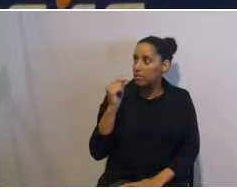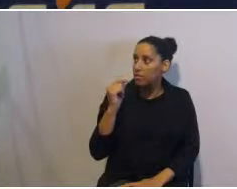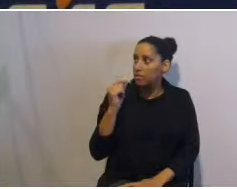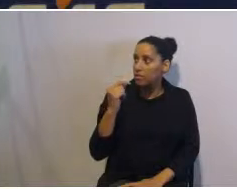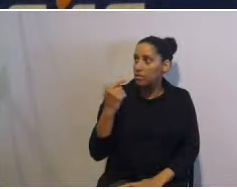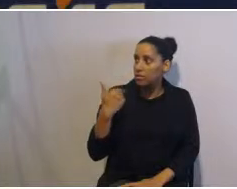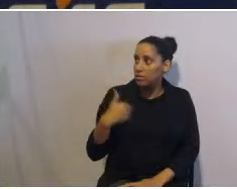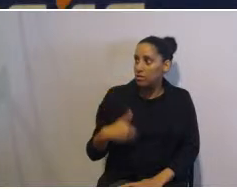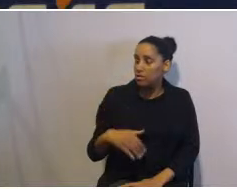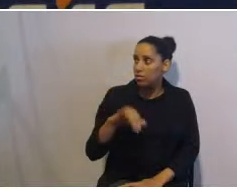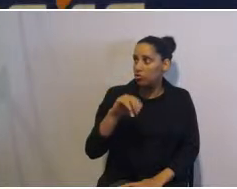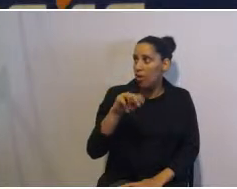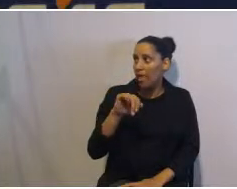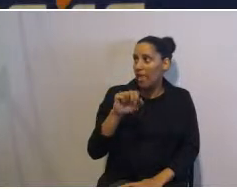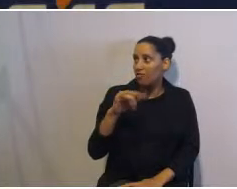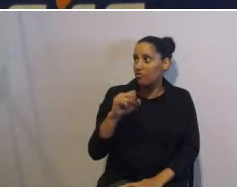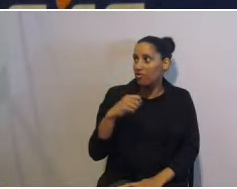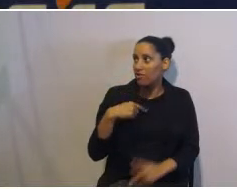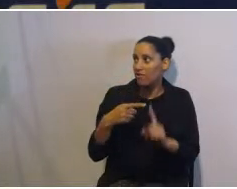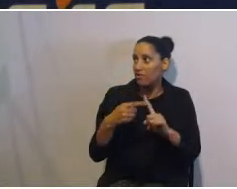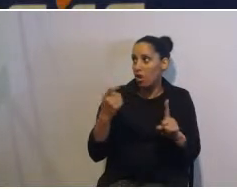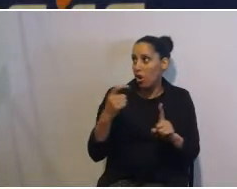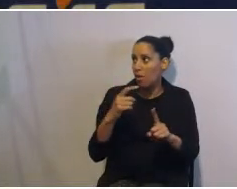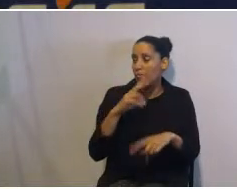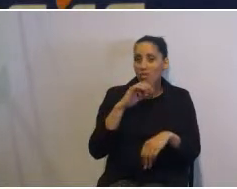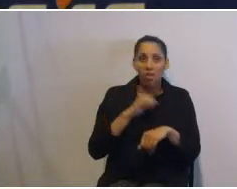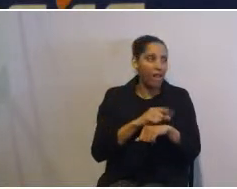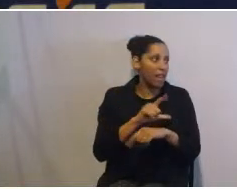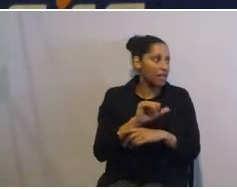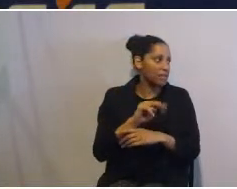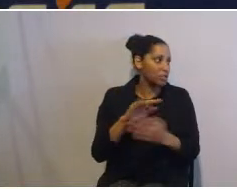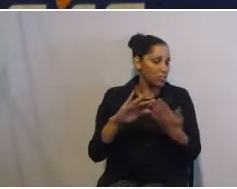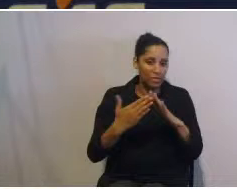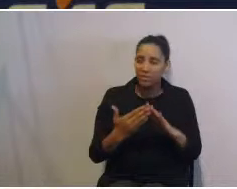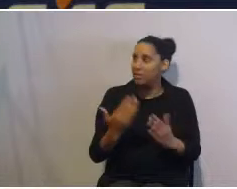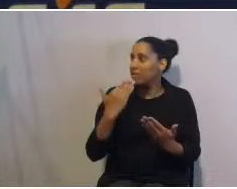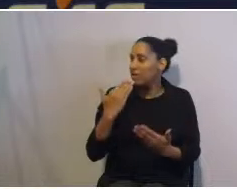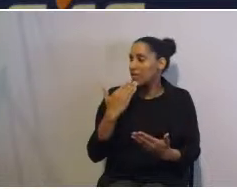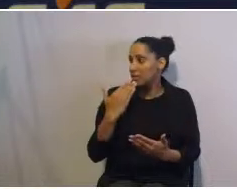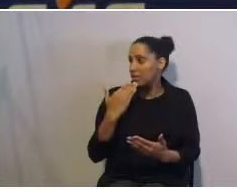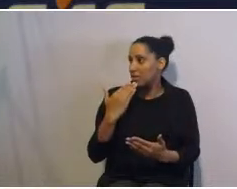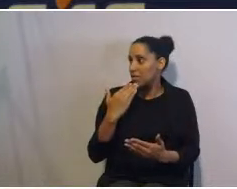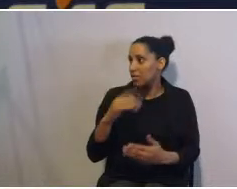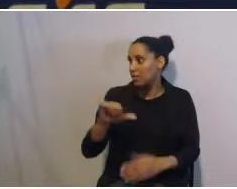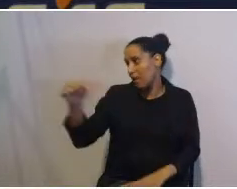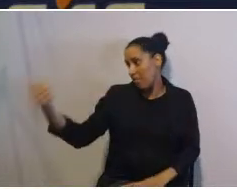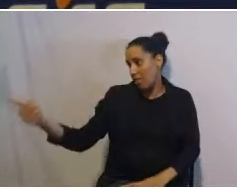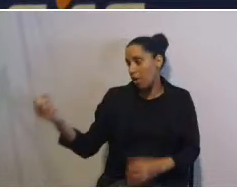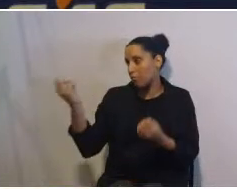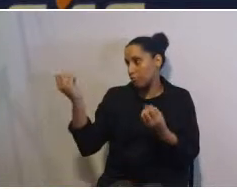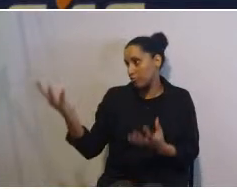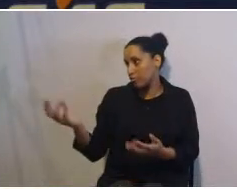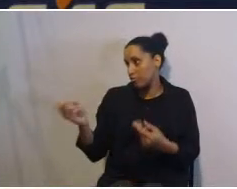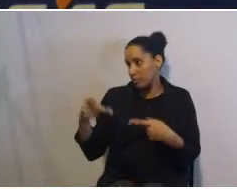Asia, and I'm from the Rocklands community. Okay, thank you very much. Can you give another one the